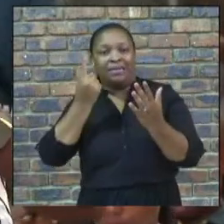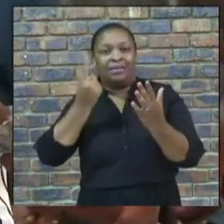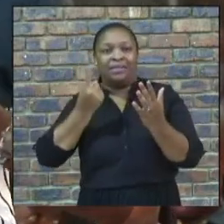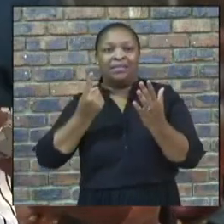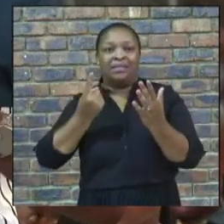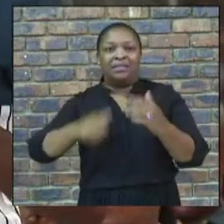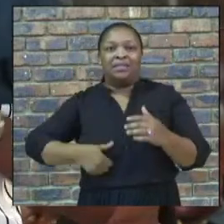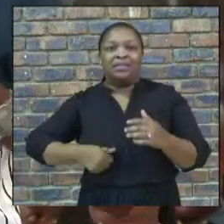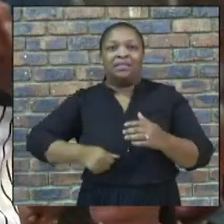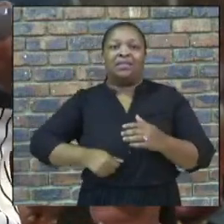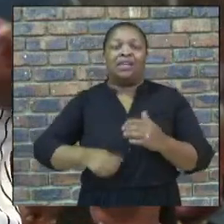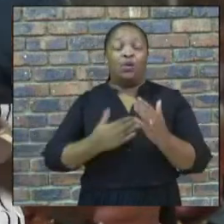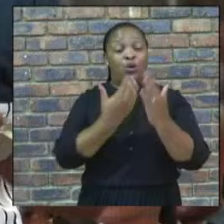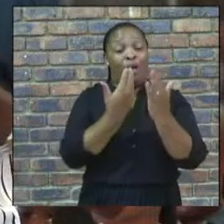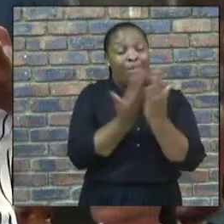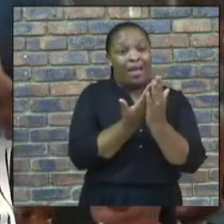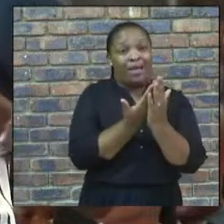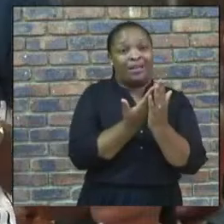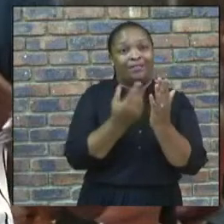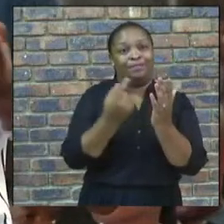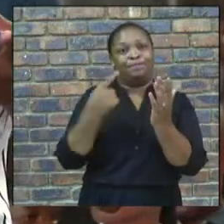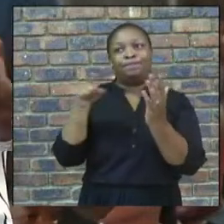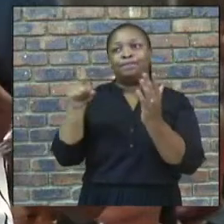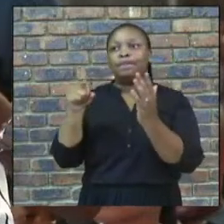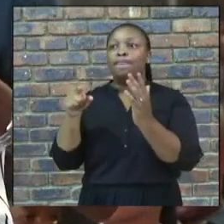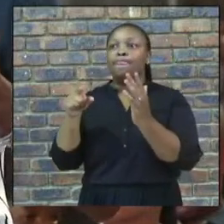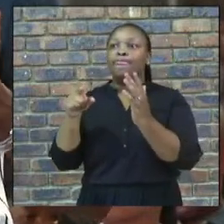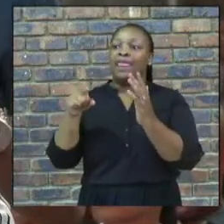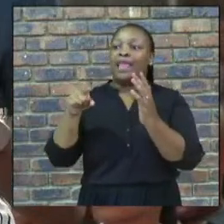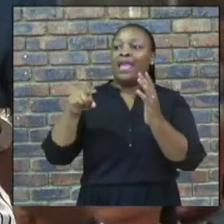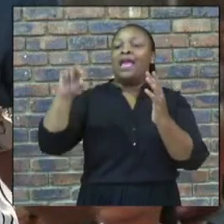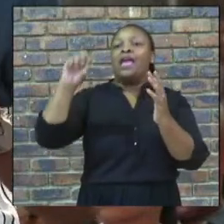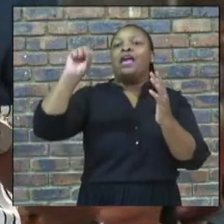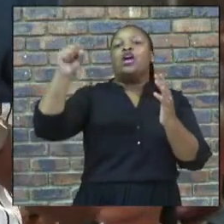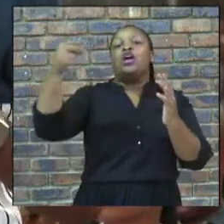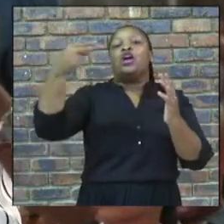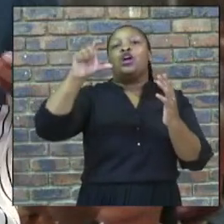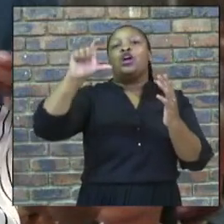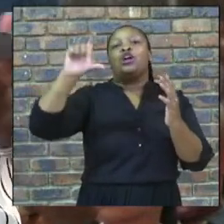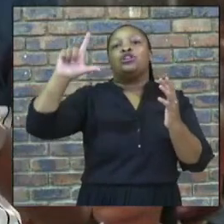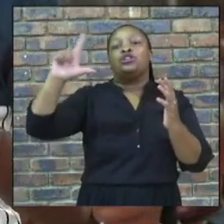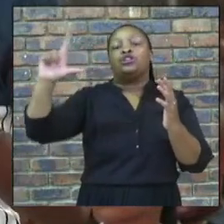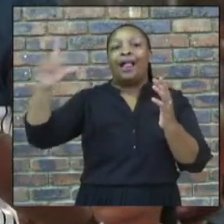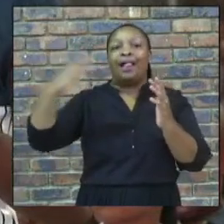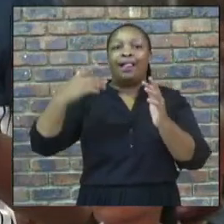myself with the Shell Garage. Shell Garage is one of the abantu abayenza this